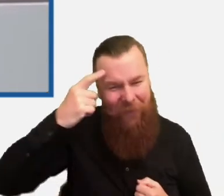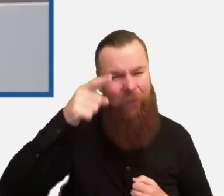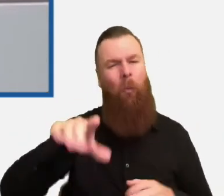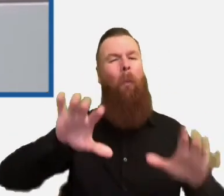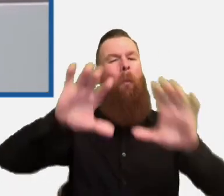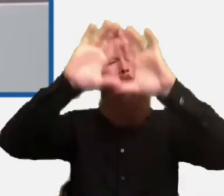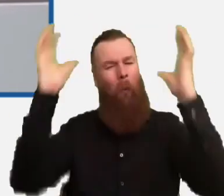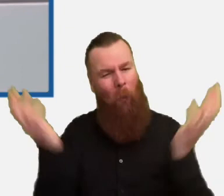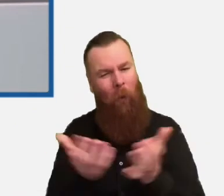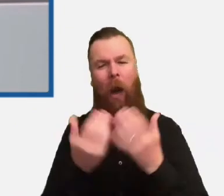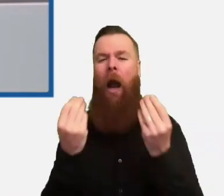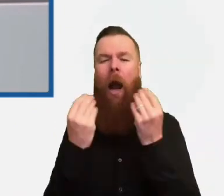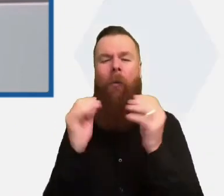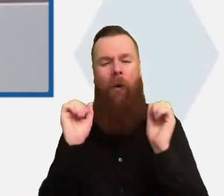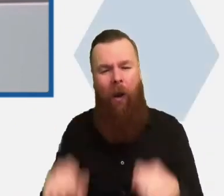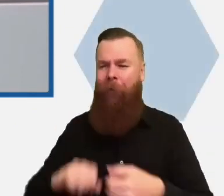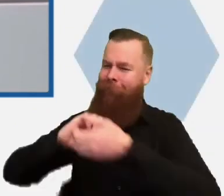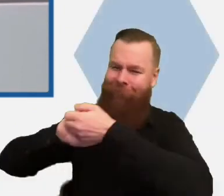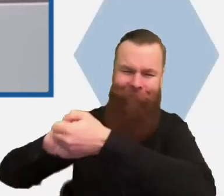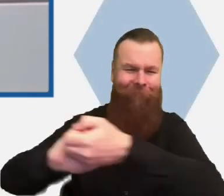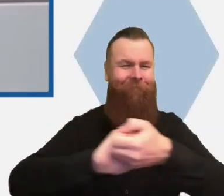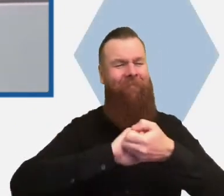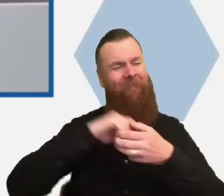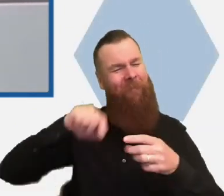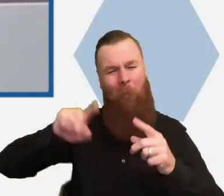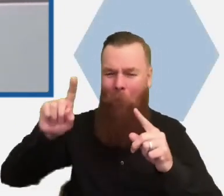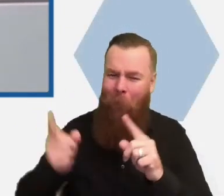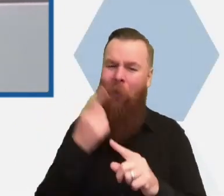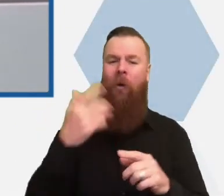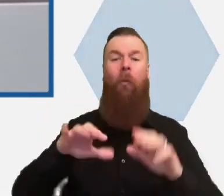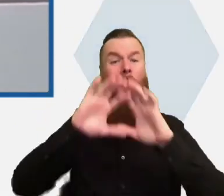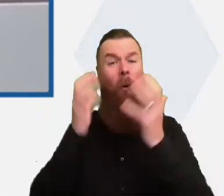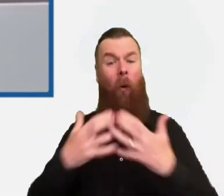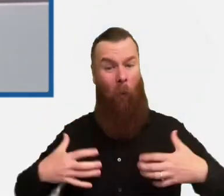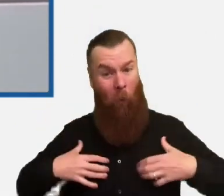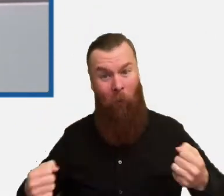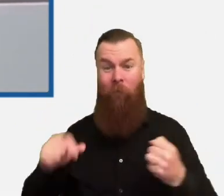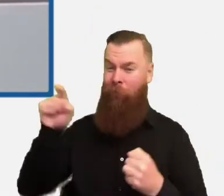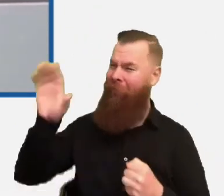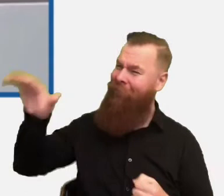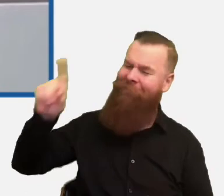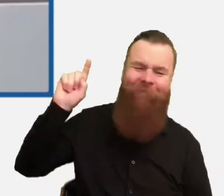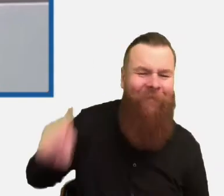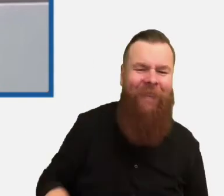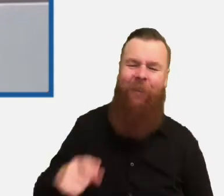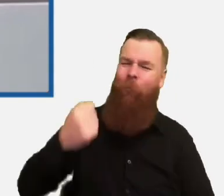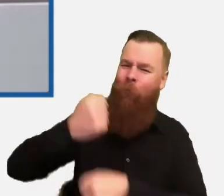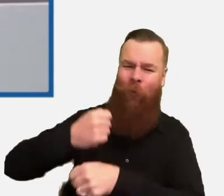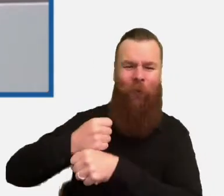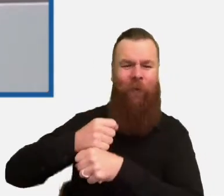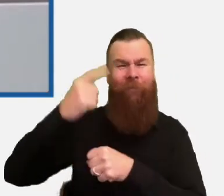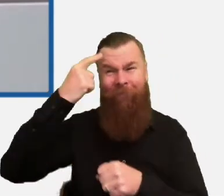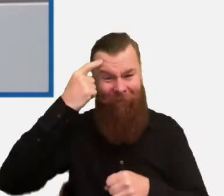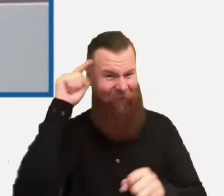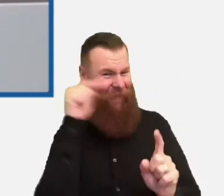WHO/PAHO as the hemispheric body has some ways to go in terms of just looking at those lessons and benefiting from those lessons. And the